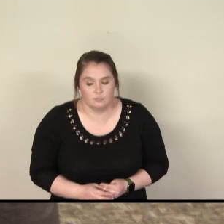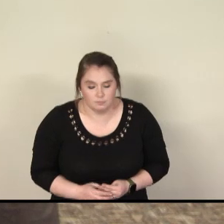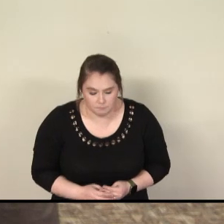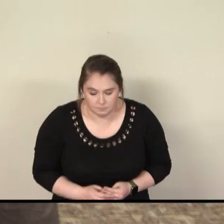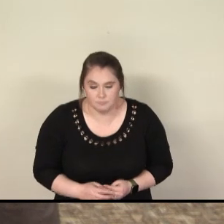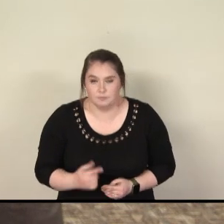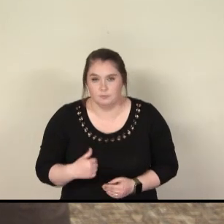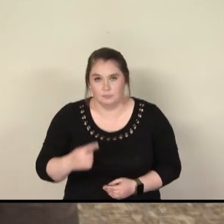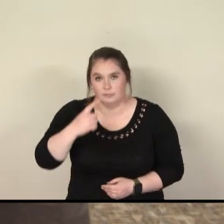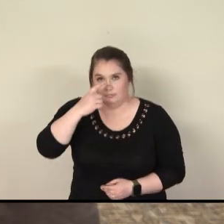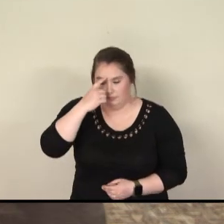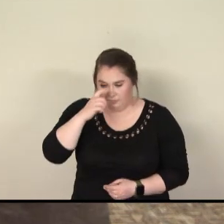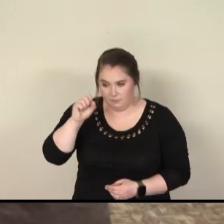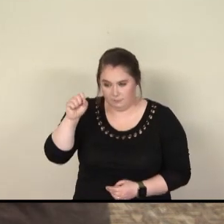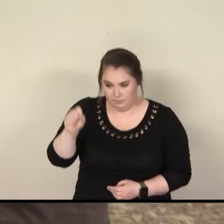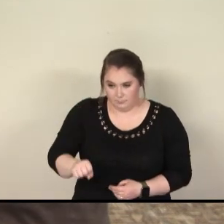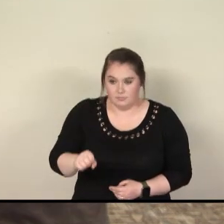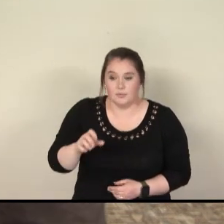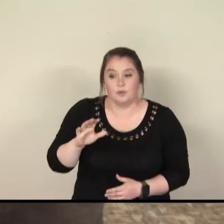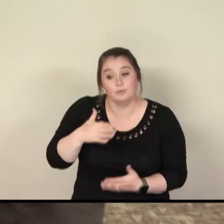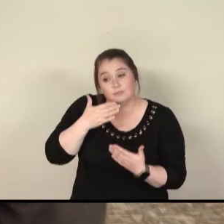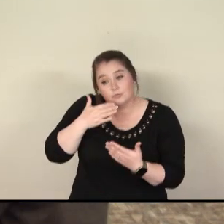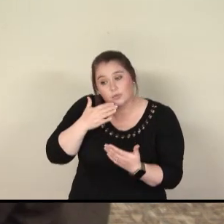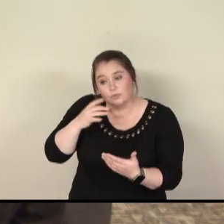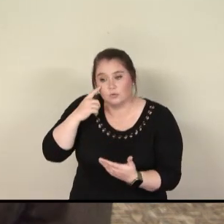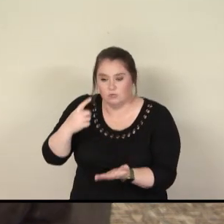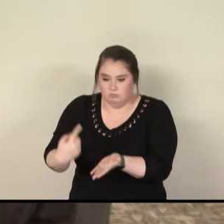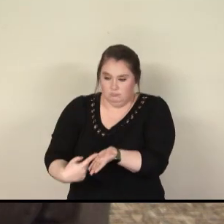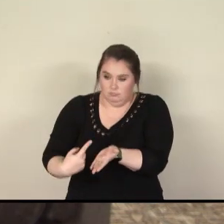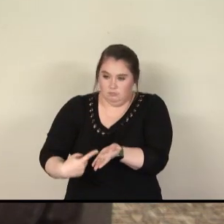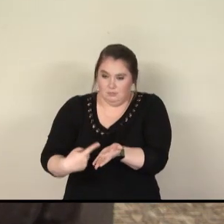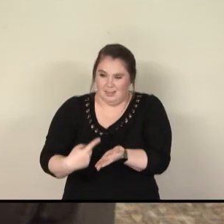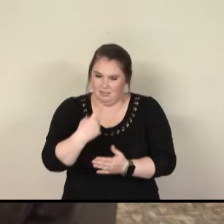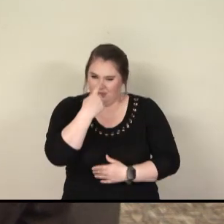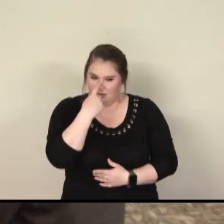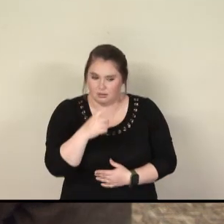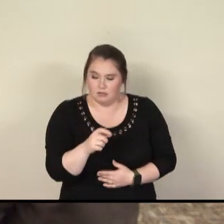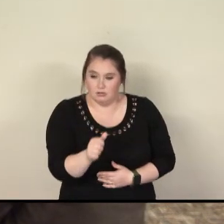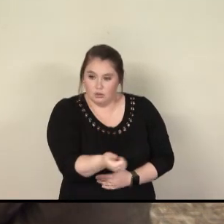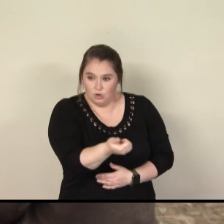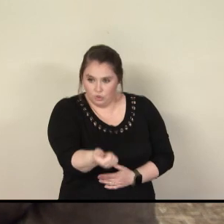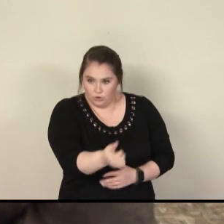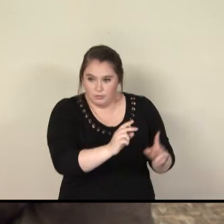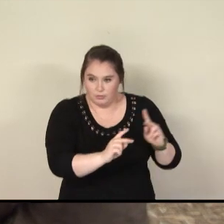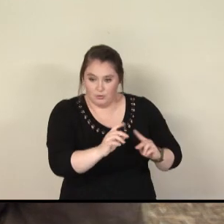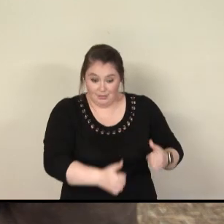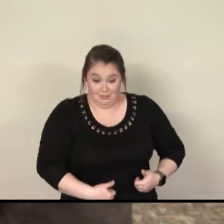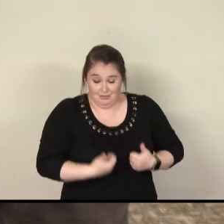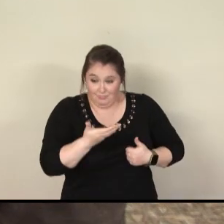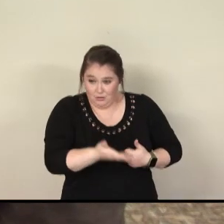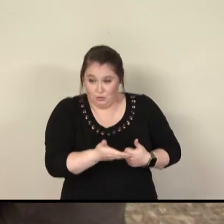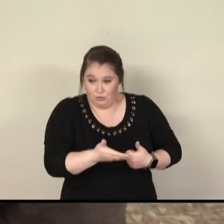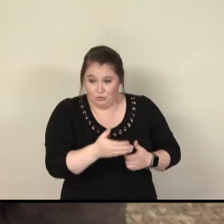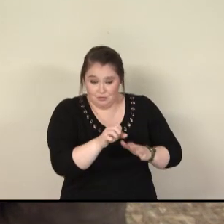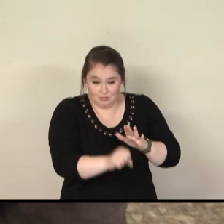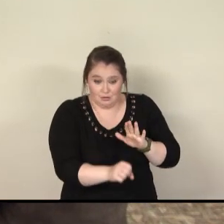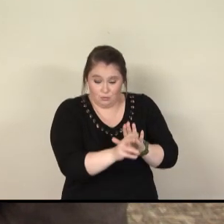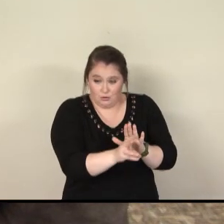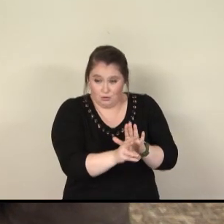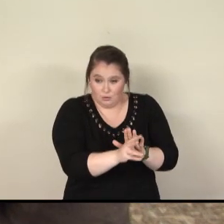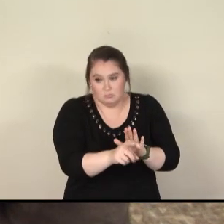so thank you for bringing this to us. And I do think that we probably do need to talk with people from Southern and make sure that we have